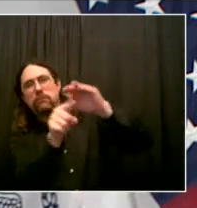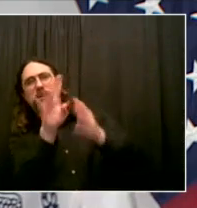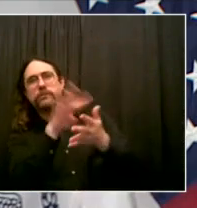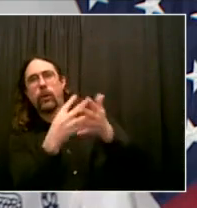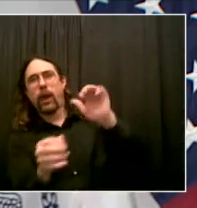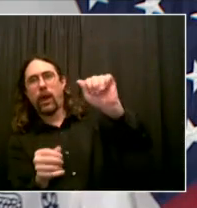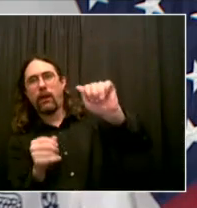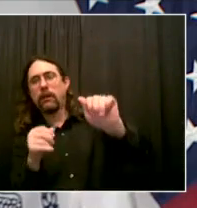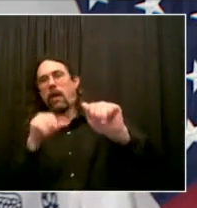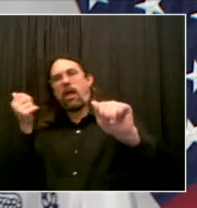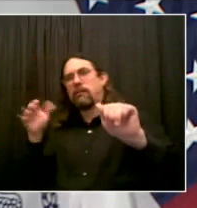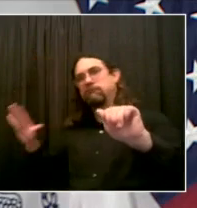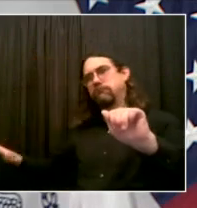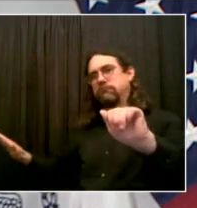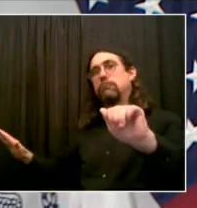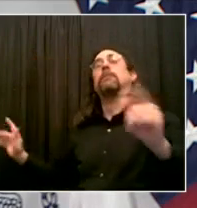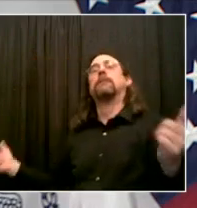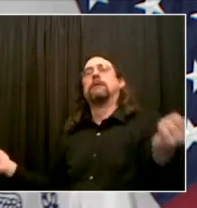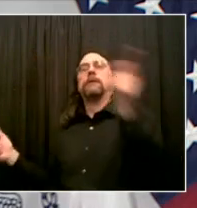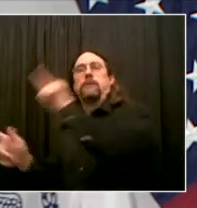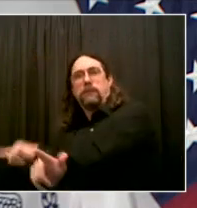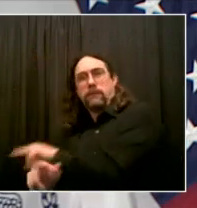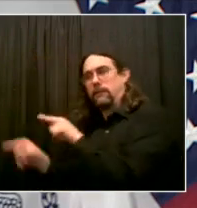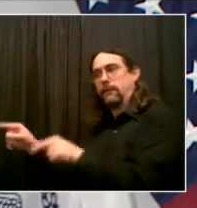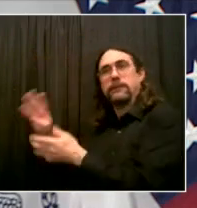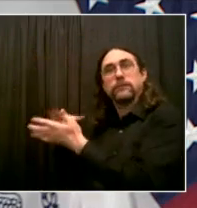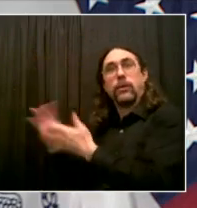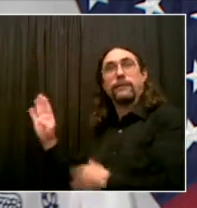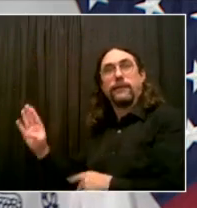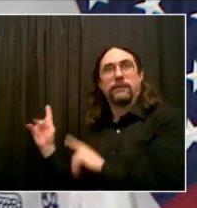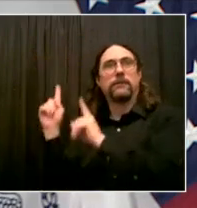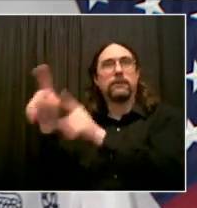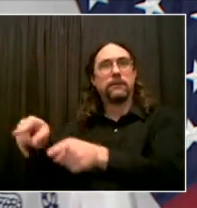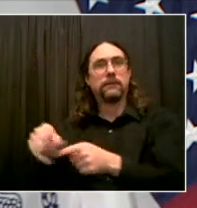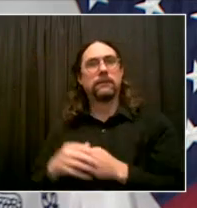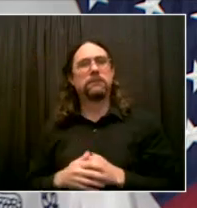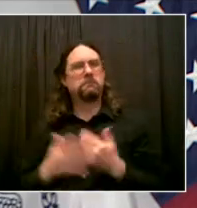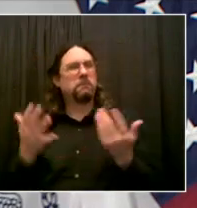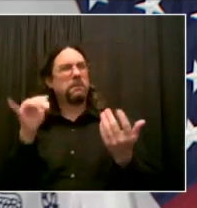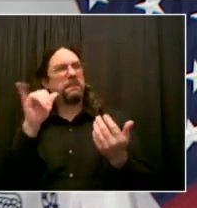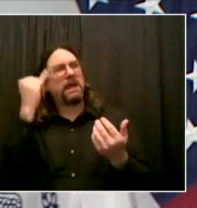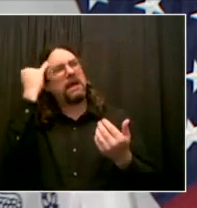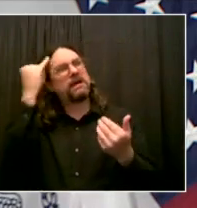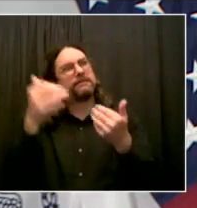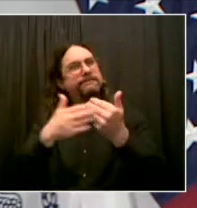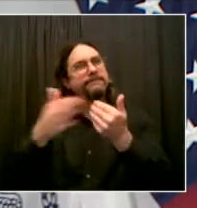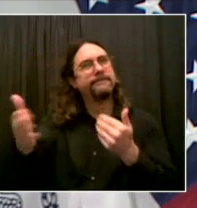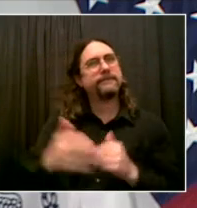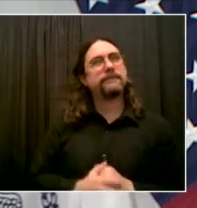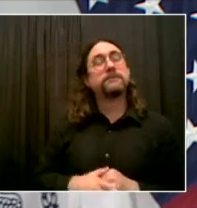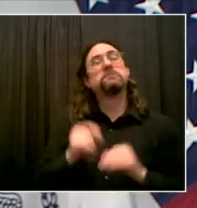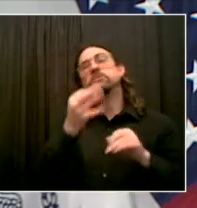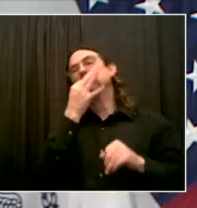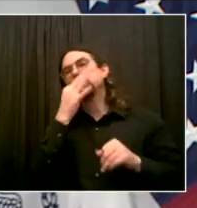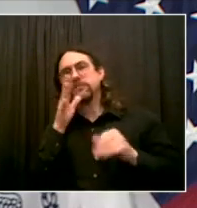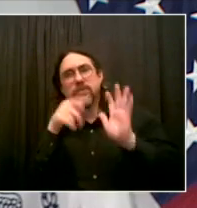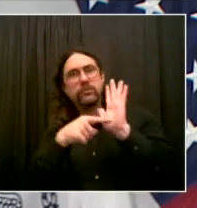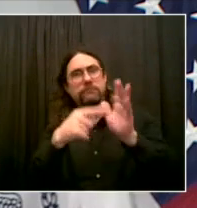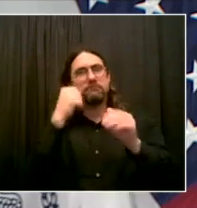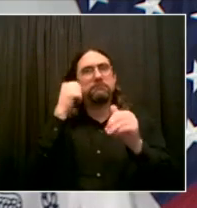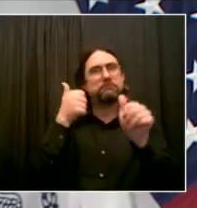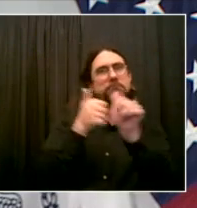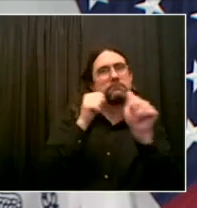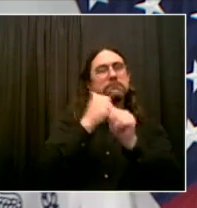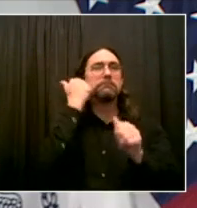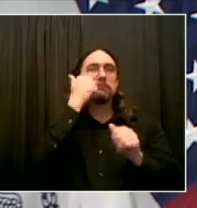of report, and it's been such a good pattern lately. Remember, we got to keep earning it. We got to keep doing what we have to do to make sure this stays this